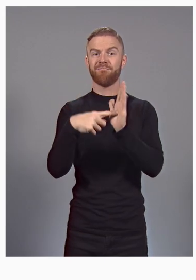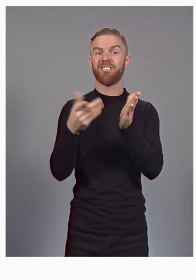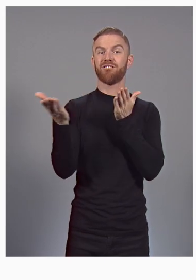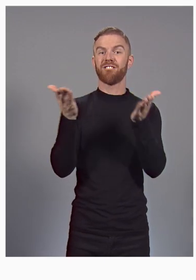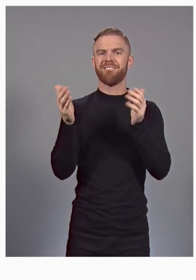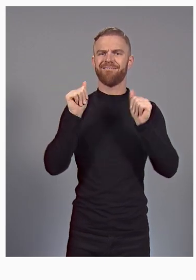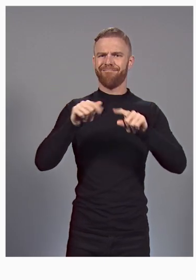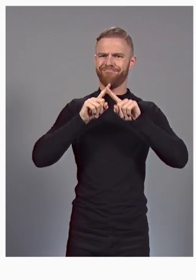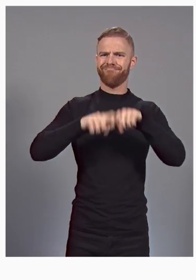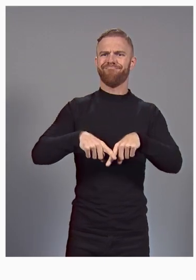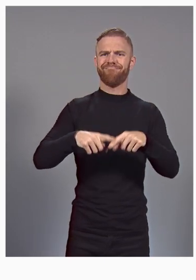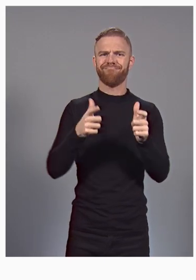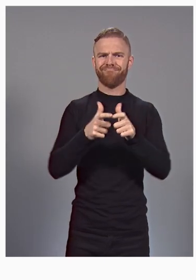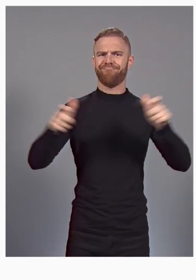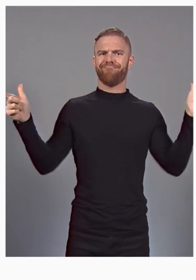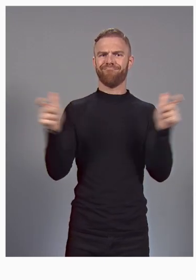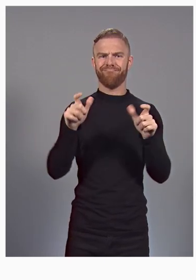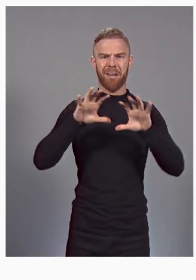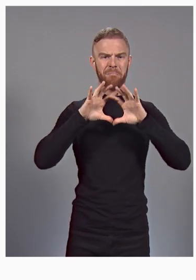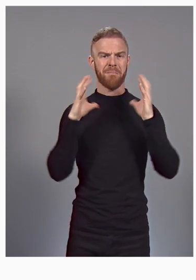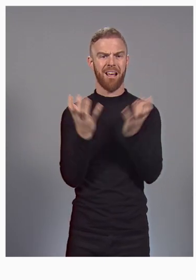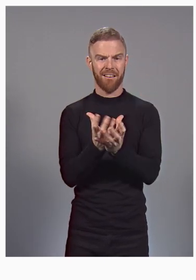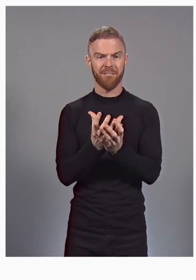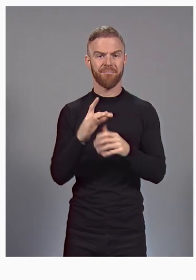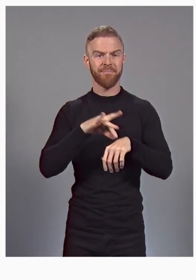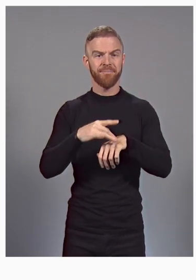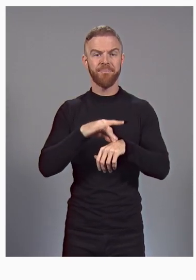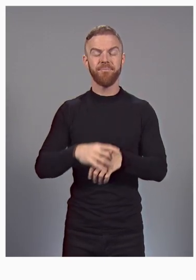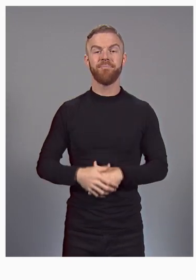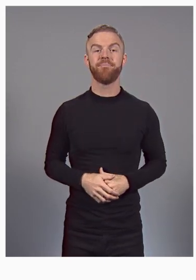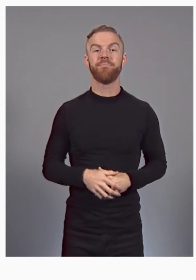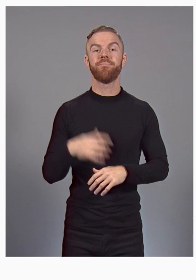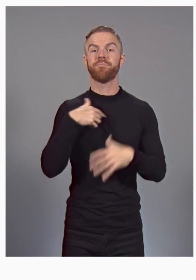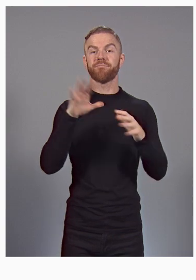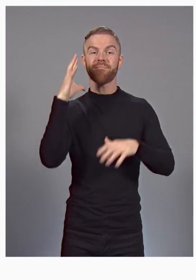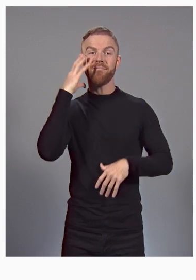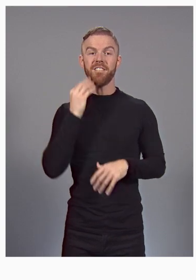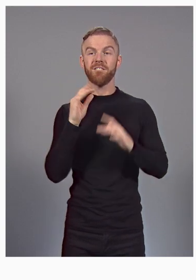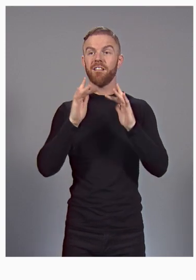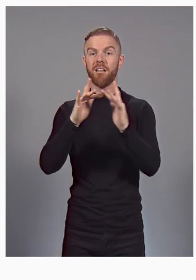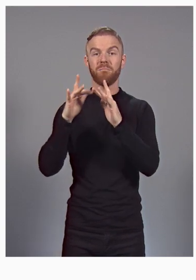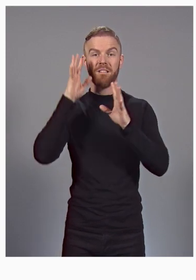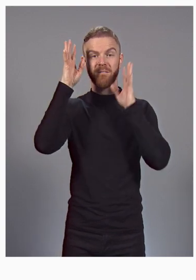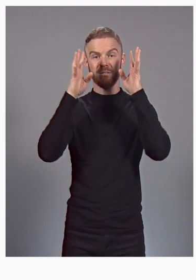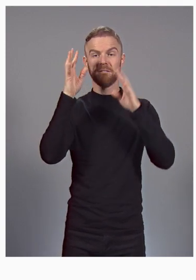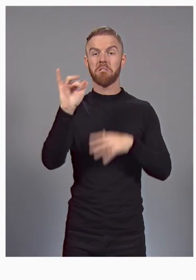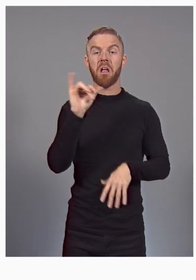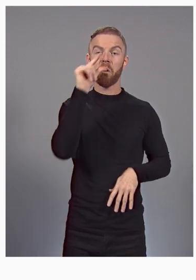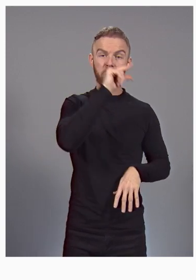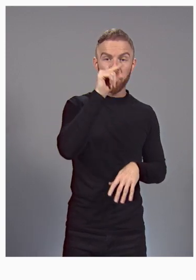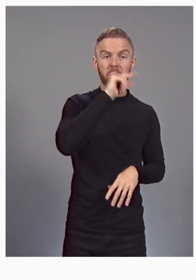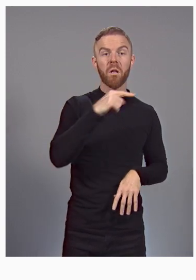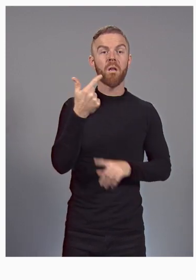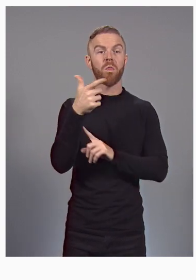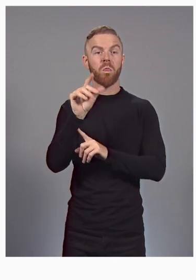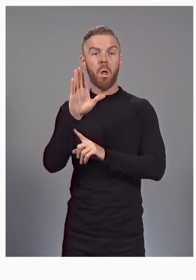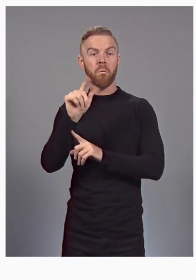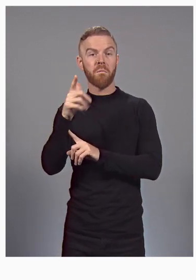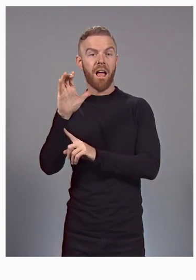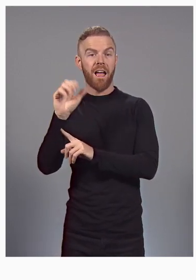across the planet. And we've experienced network innovations like Google Global Cache, V4, and